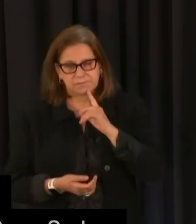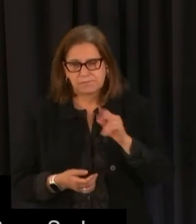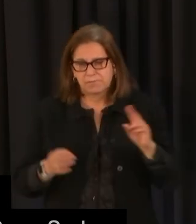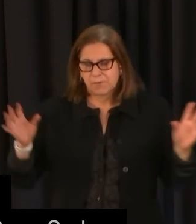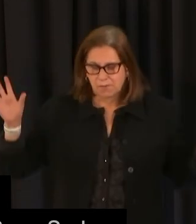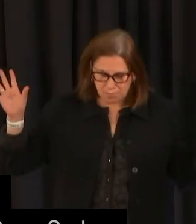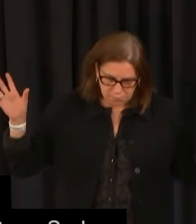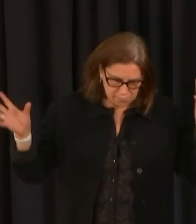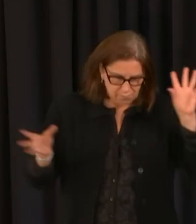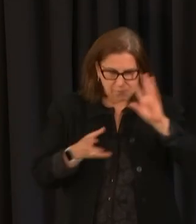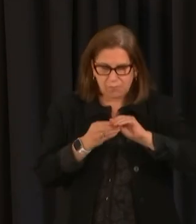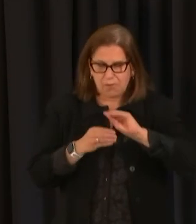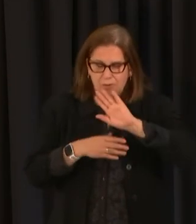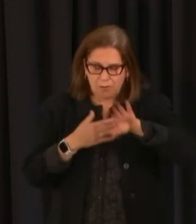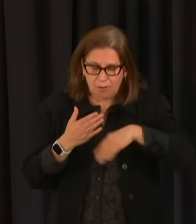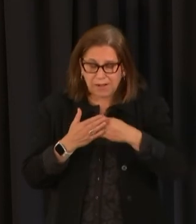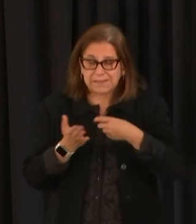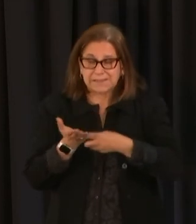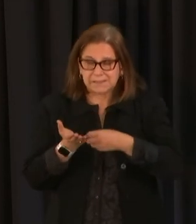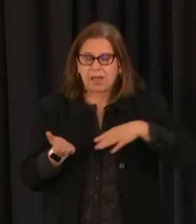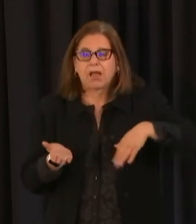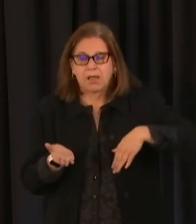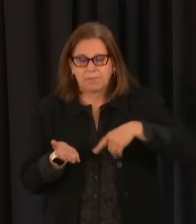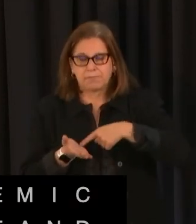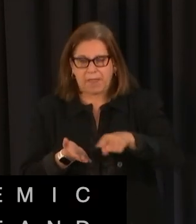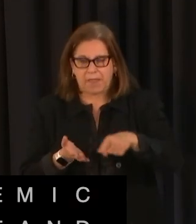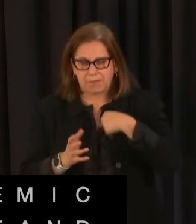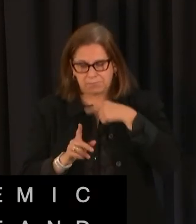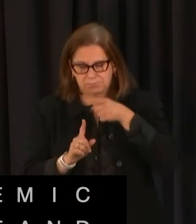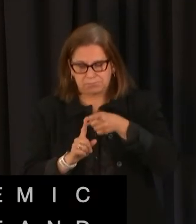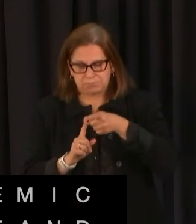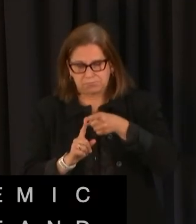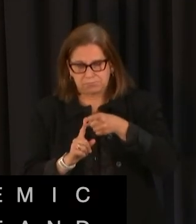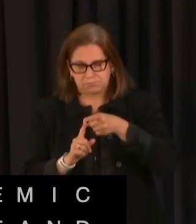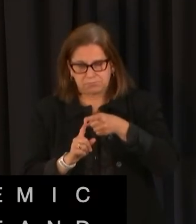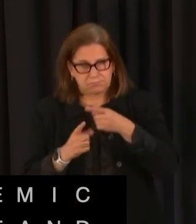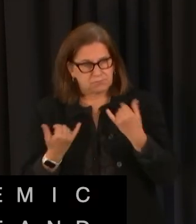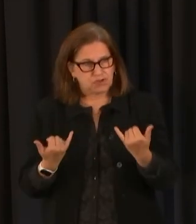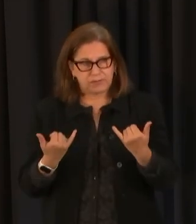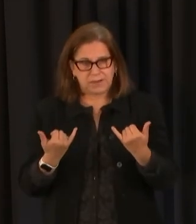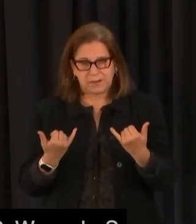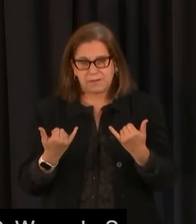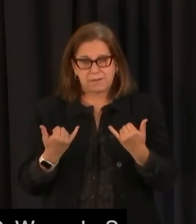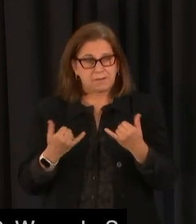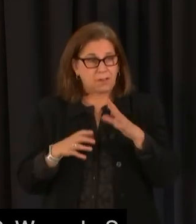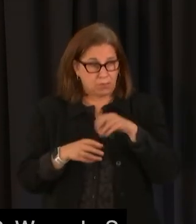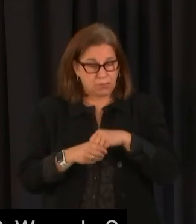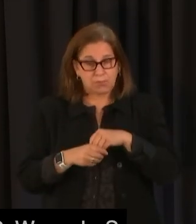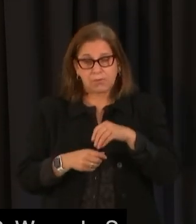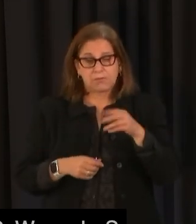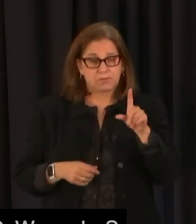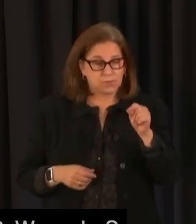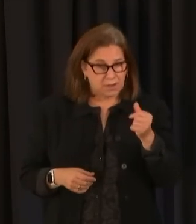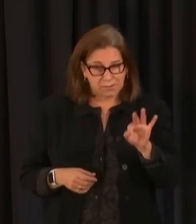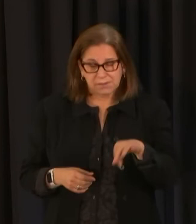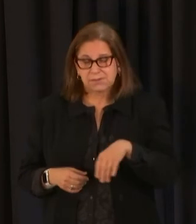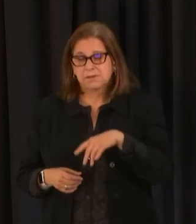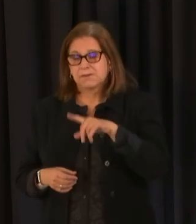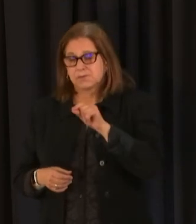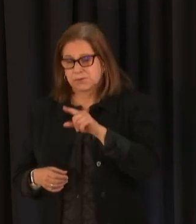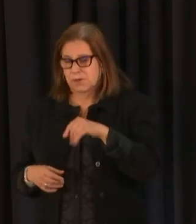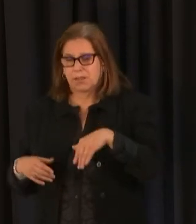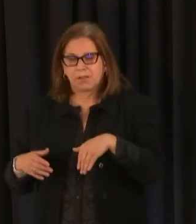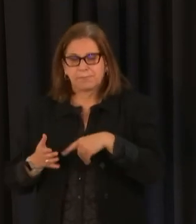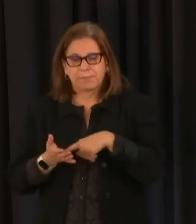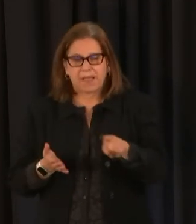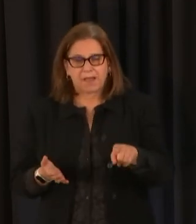outstanding too. Thank you. And then, I don't know if this is for Mayor Bowser, Dr. Nesbitt, or Director Rodriguez, but there was reporting on Capitol Hill